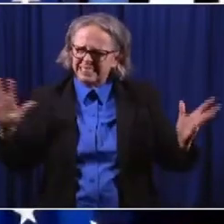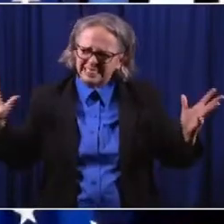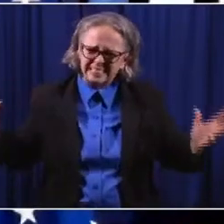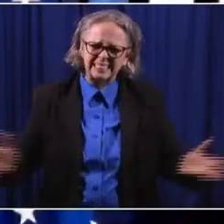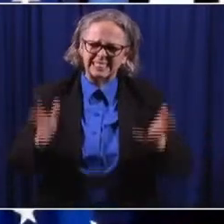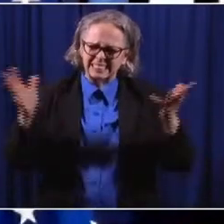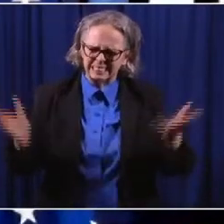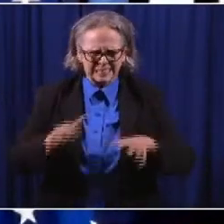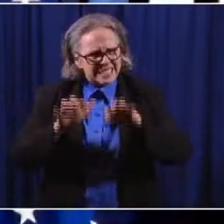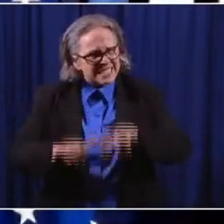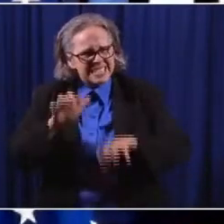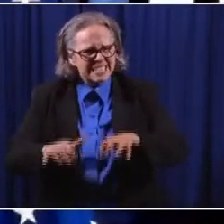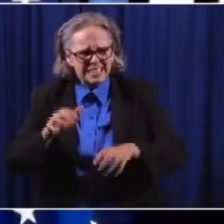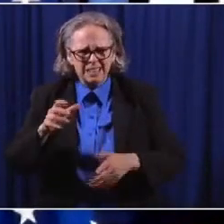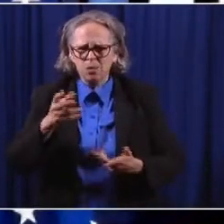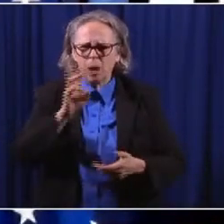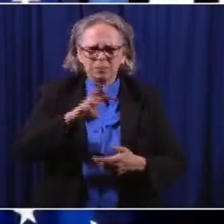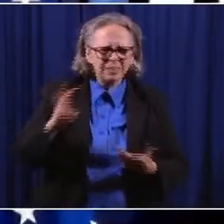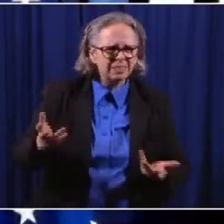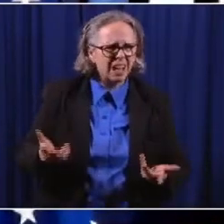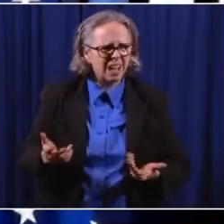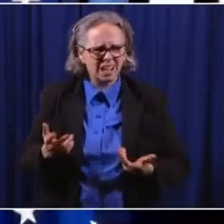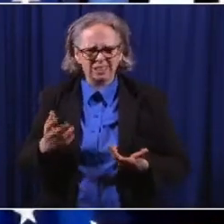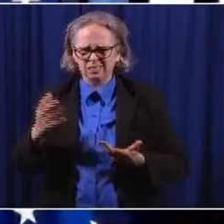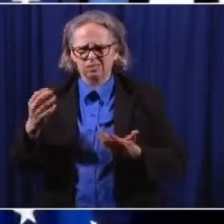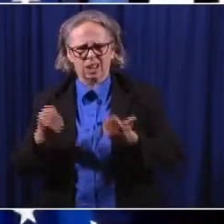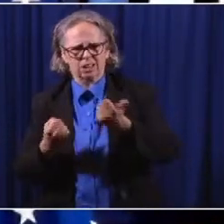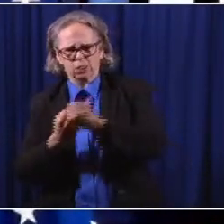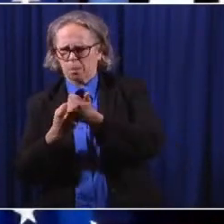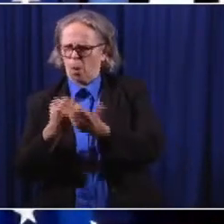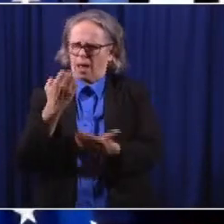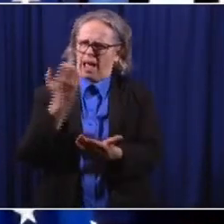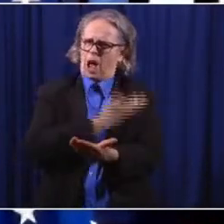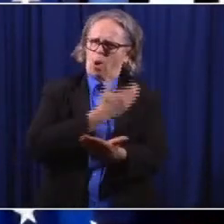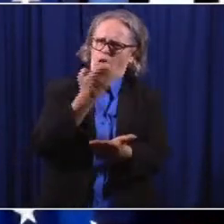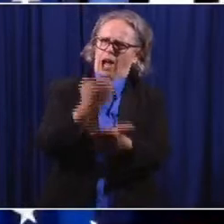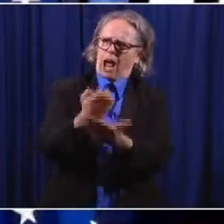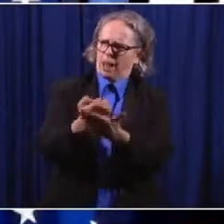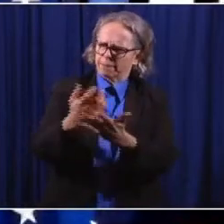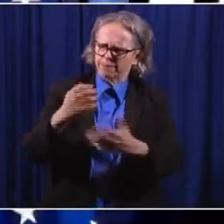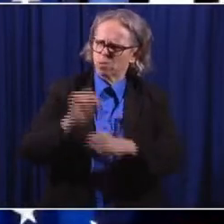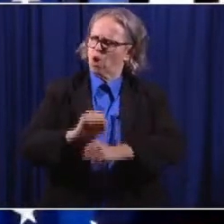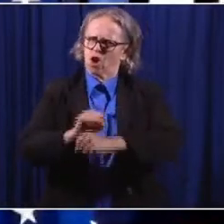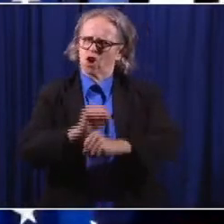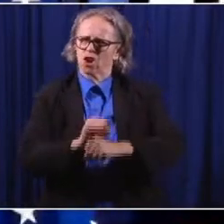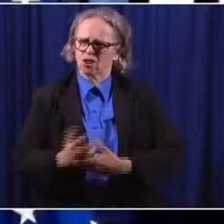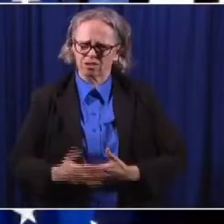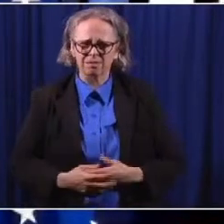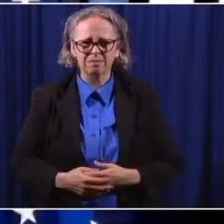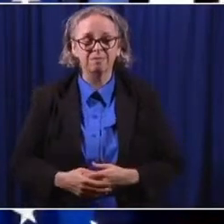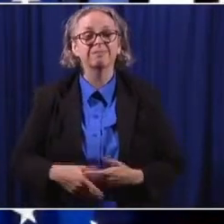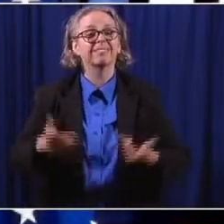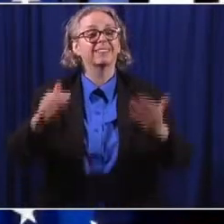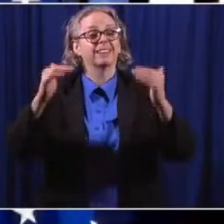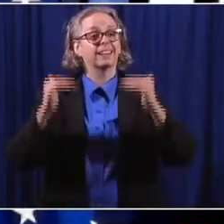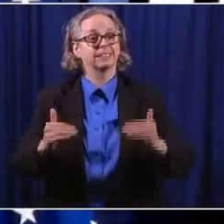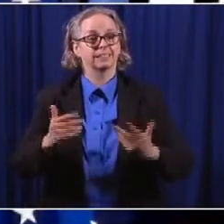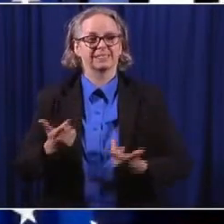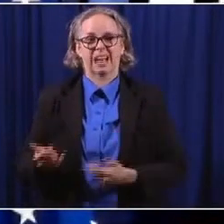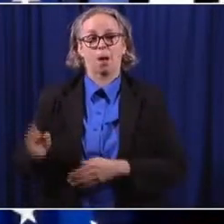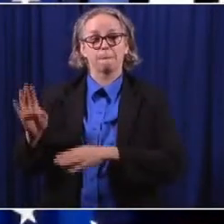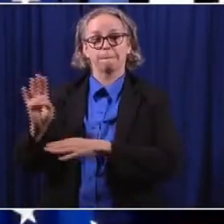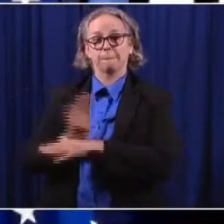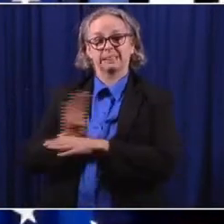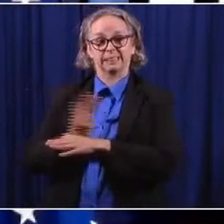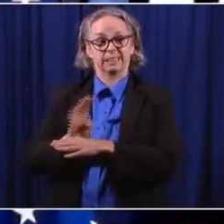It's one of the ways that we can help each other and help ourselves. And then a business spotlight. We've talked about some of